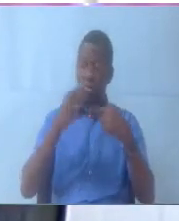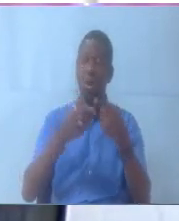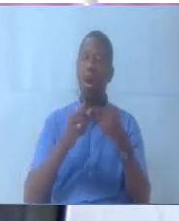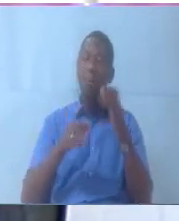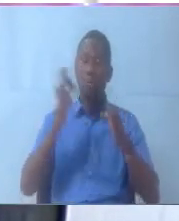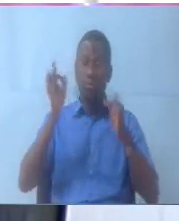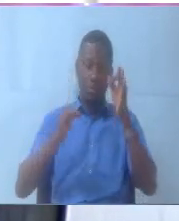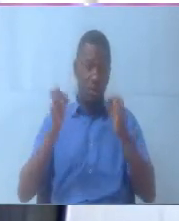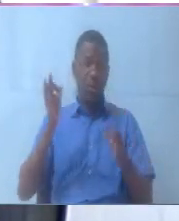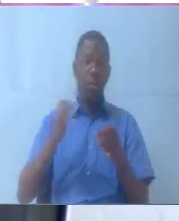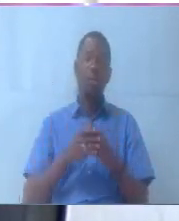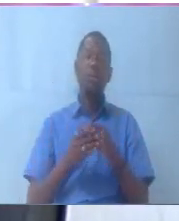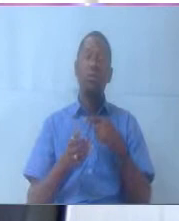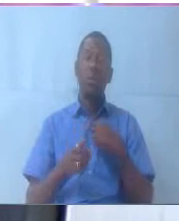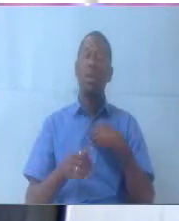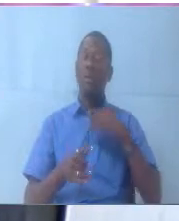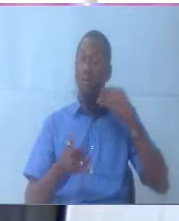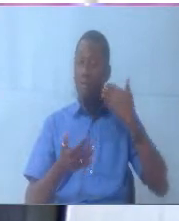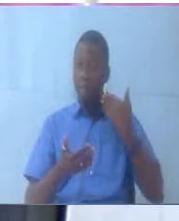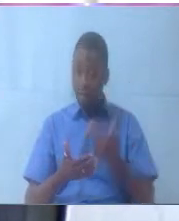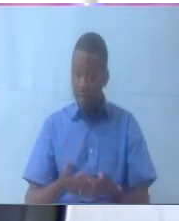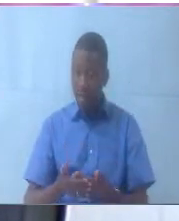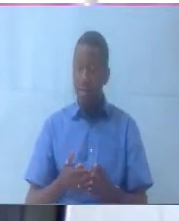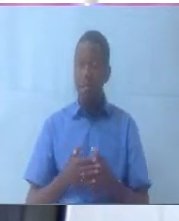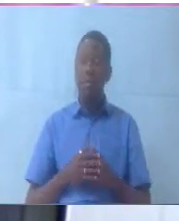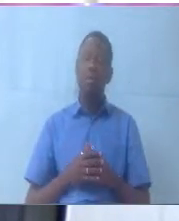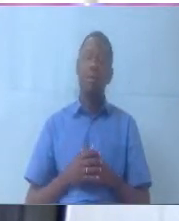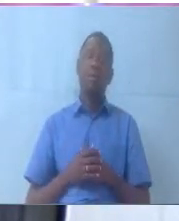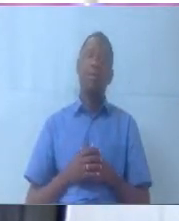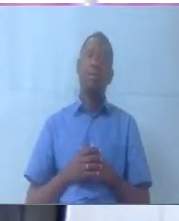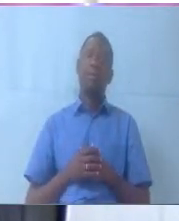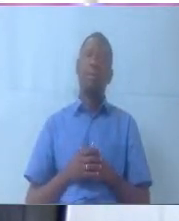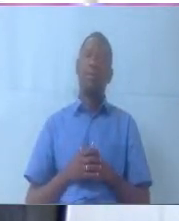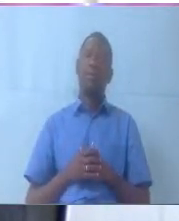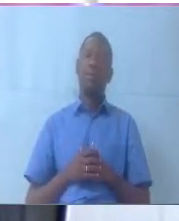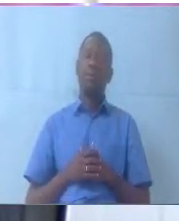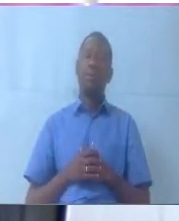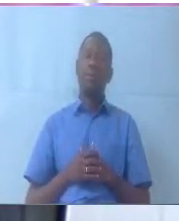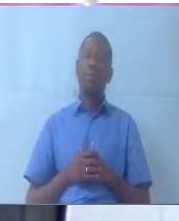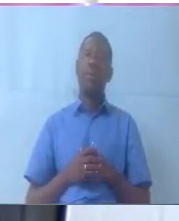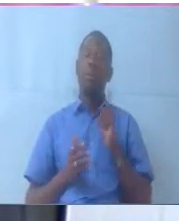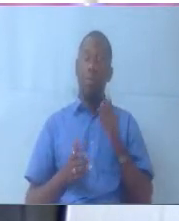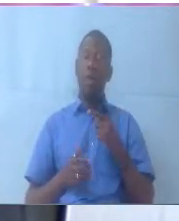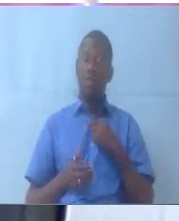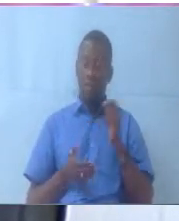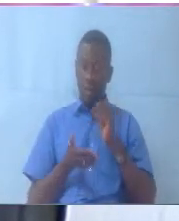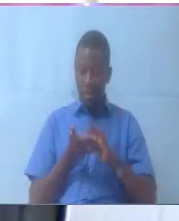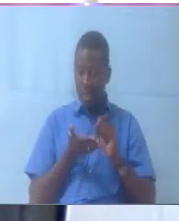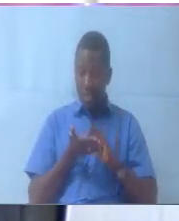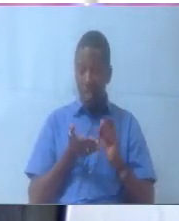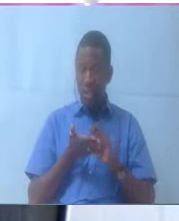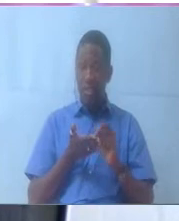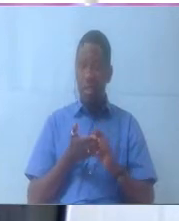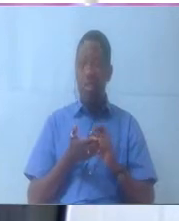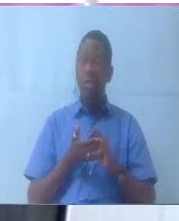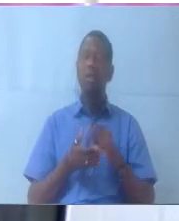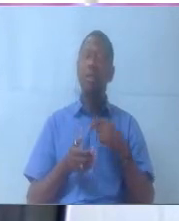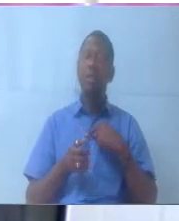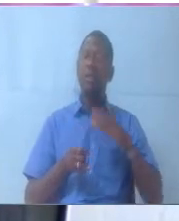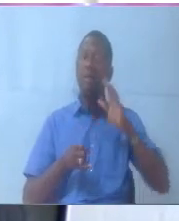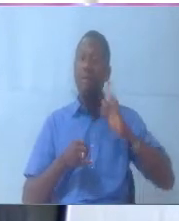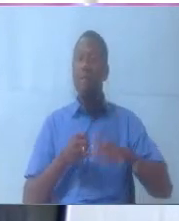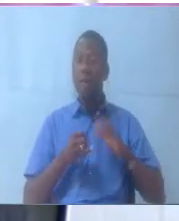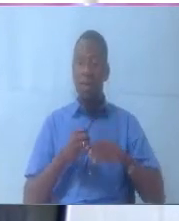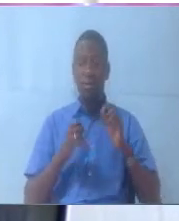tententa kito nyinna So the case came to an end. hani fo kito banta dami But I started writing the judgment, ngada muta purka kiti teo